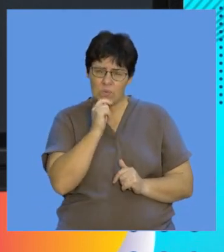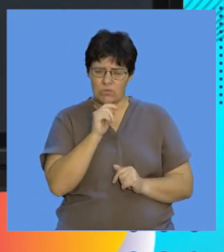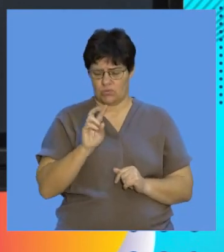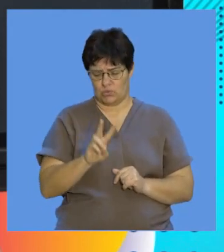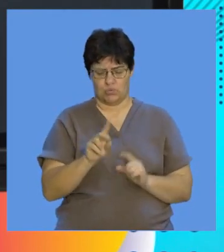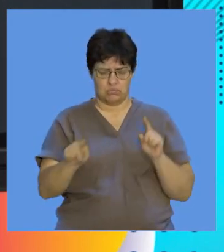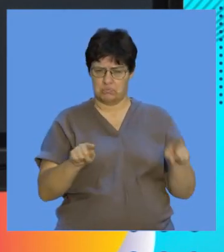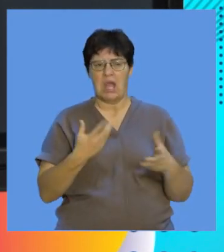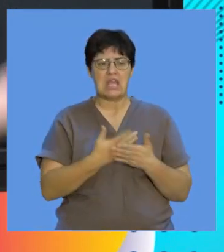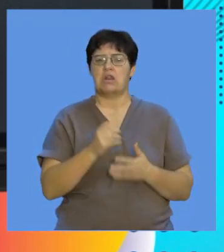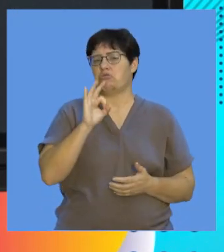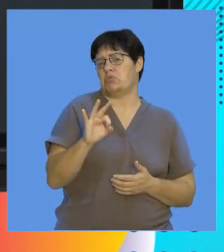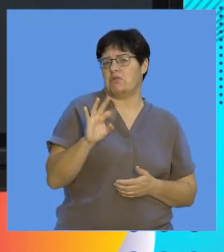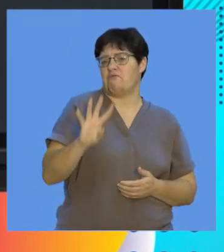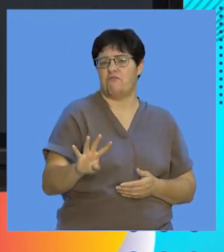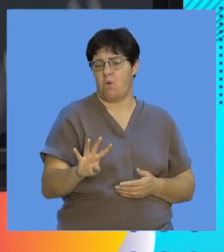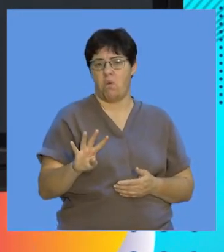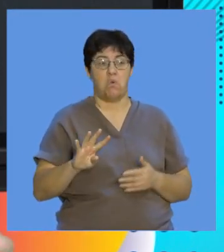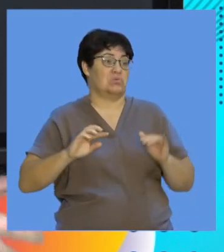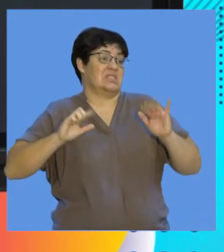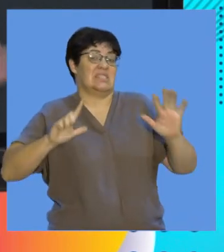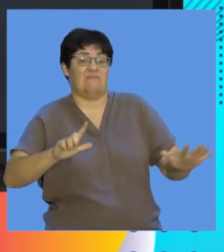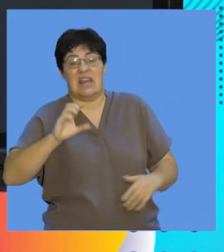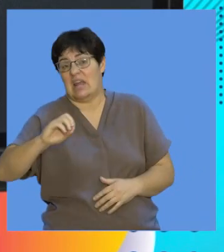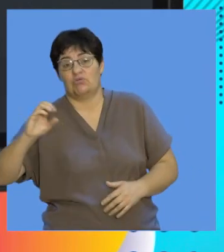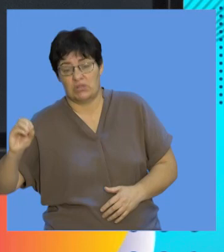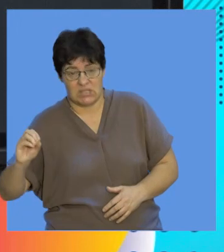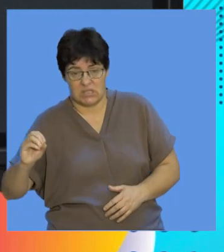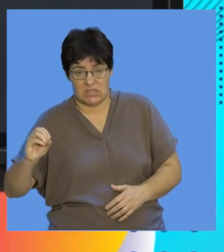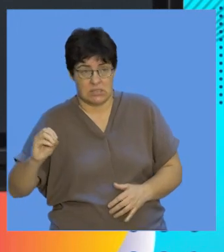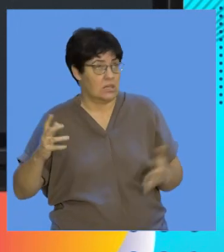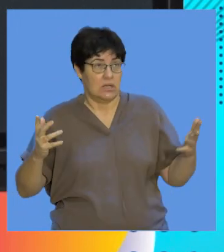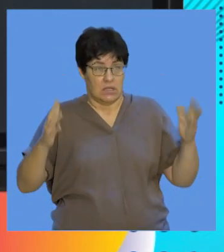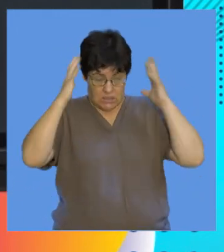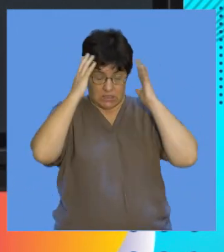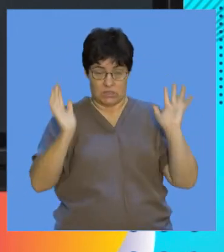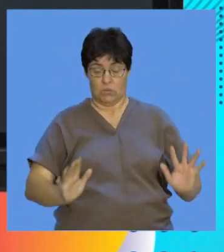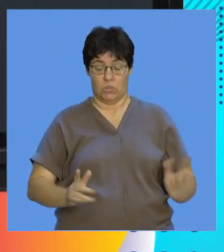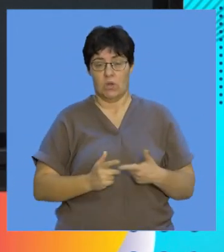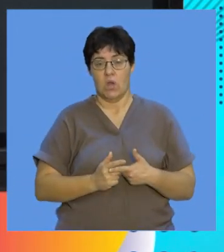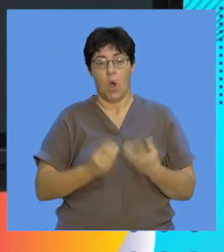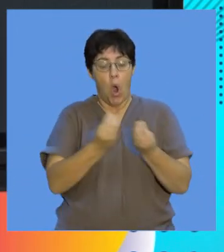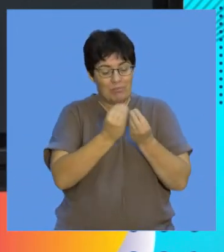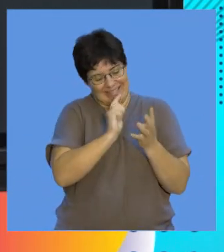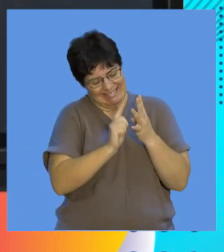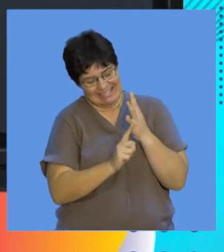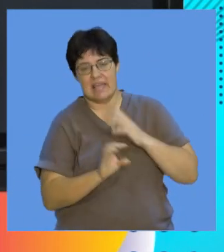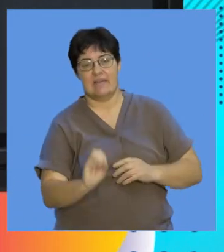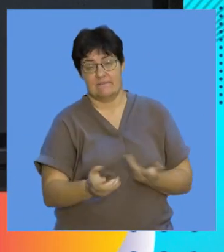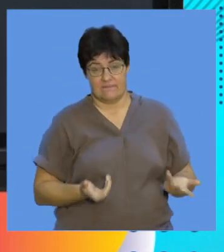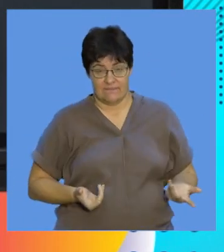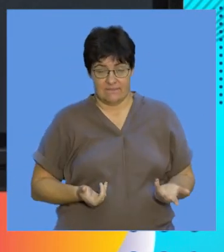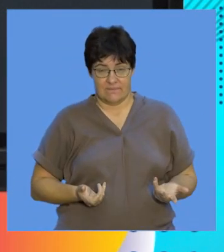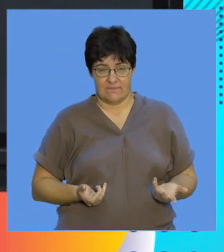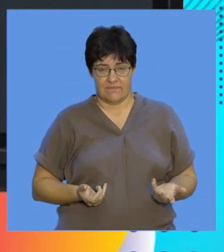but it could be three, it could be four, could be 700, heaven forbid, okay? But